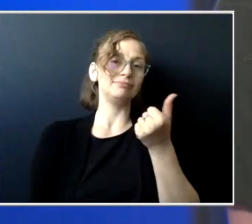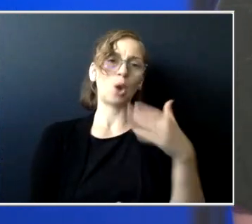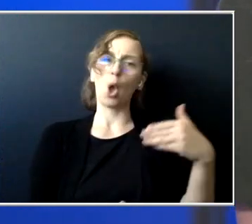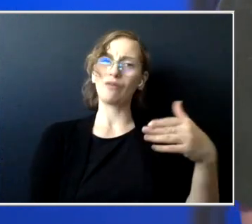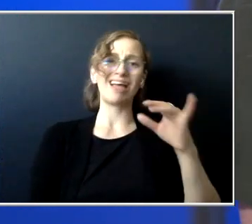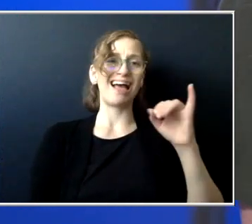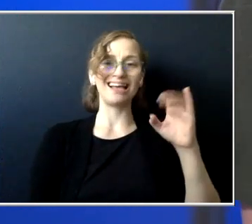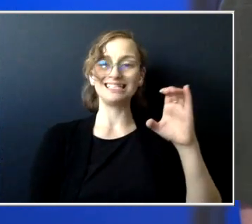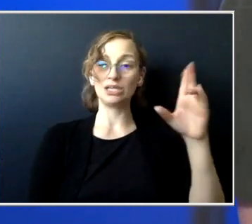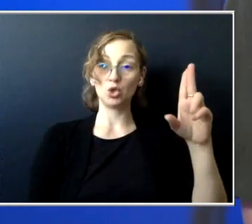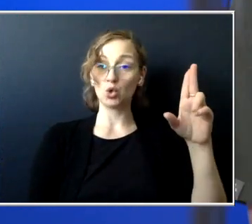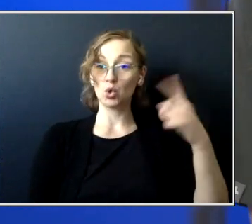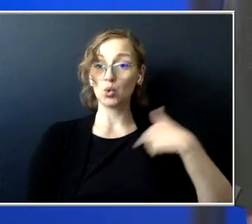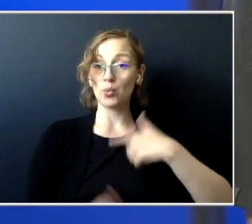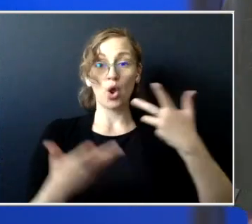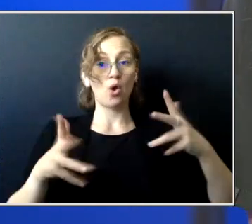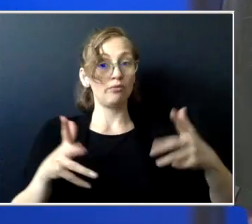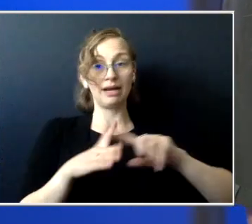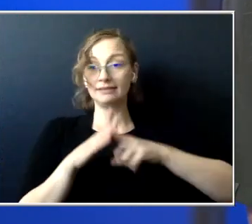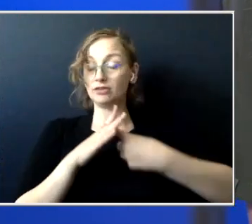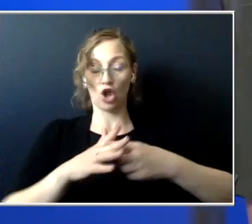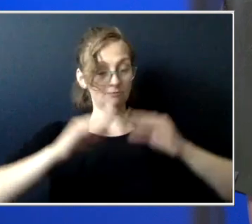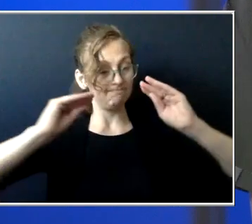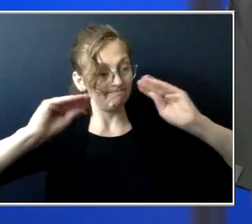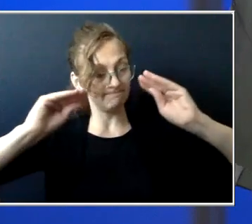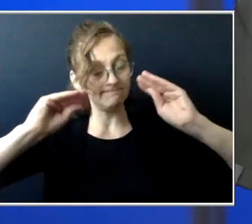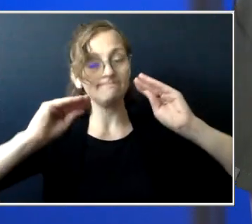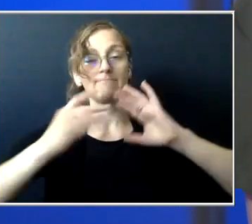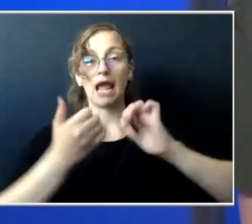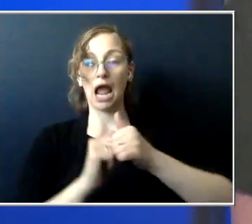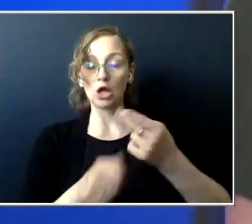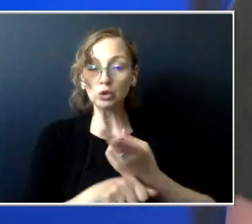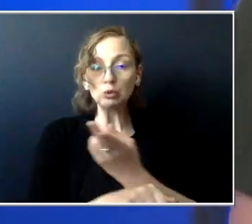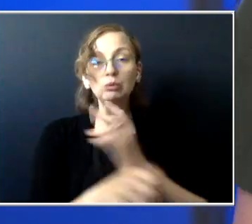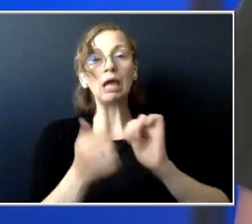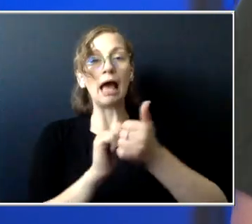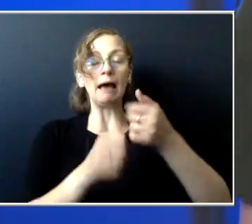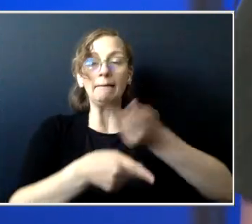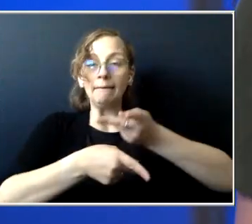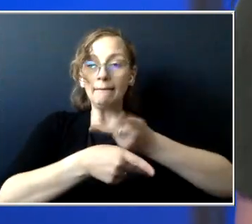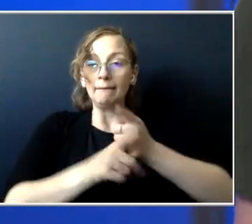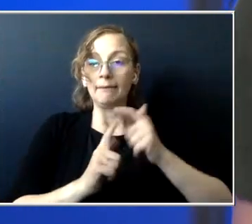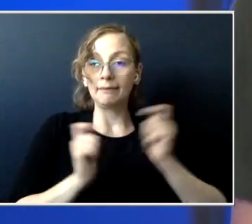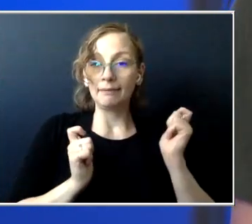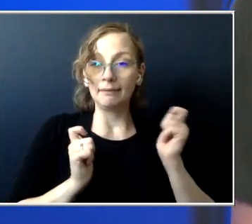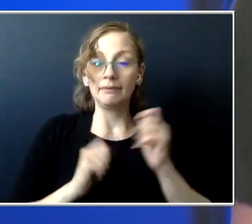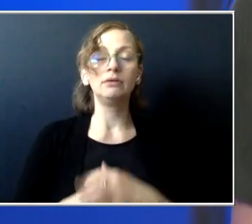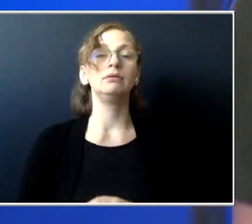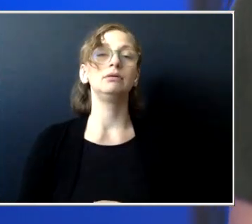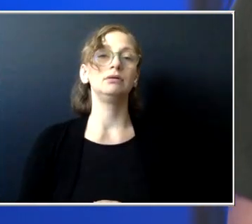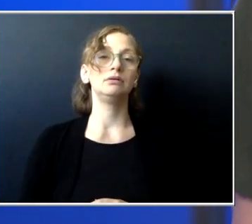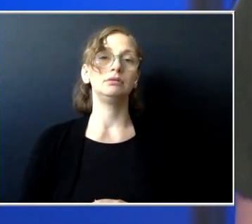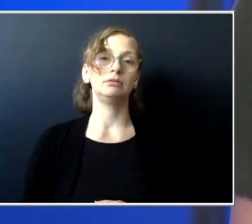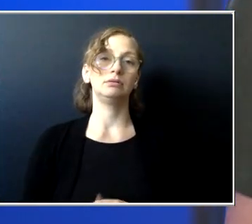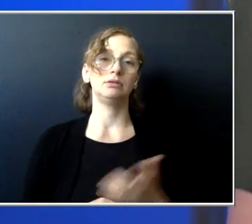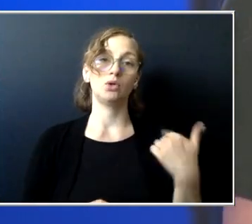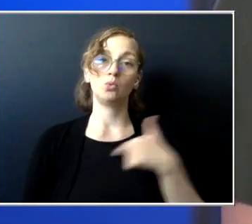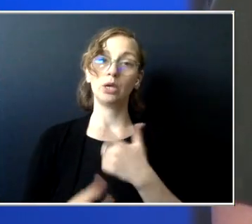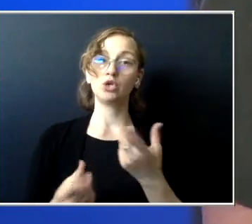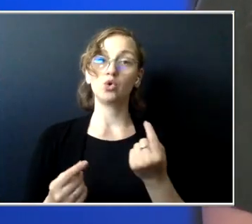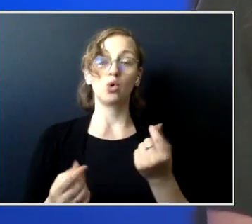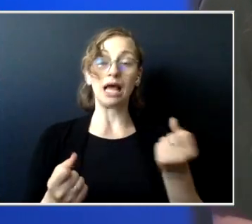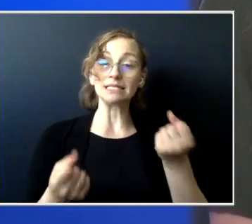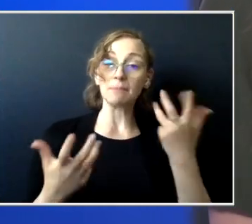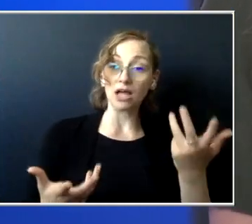starting education. And we do it as much or as little as we tailor